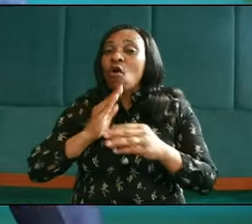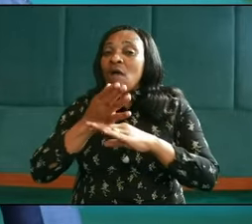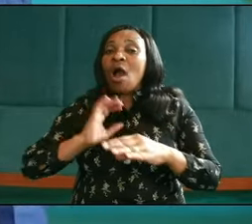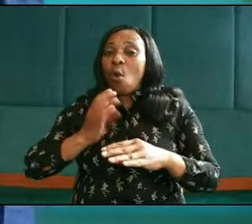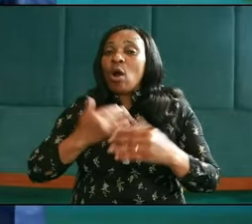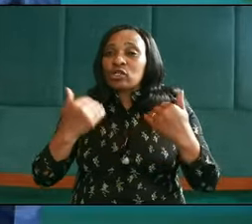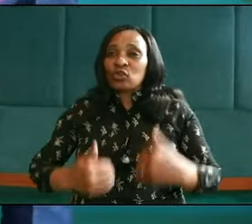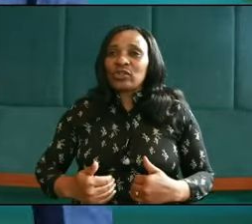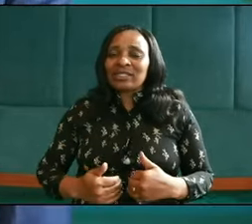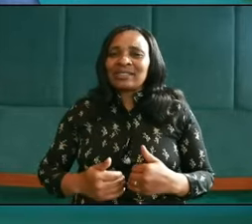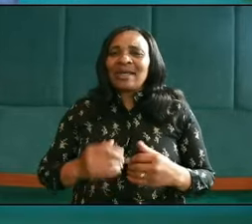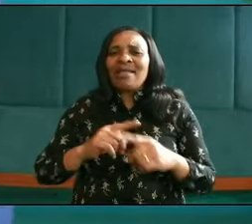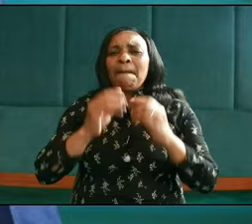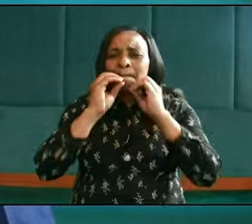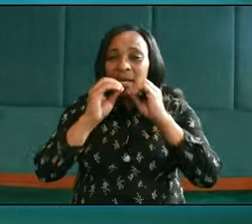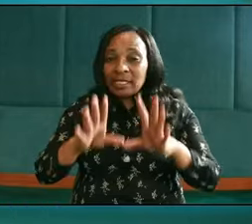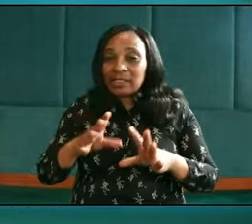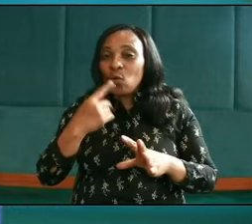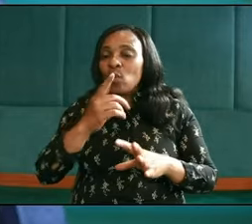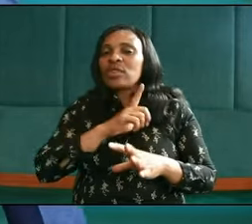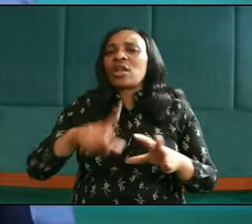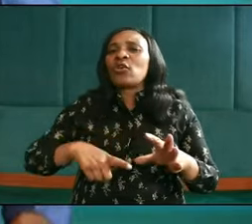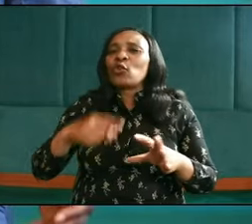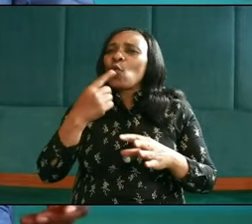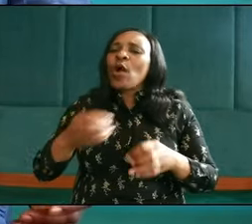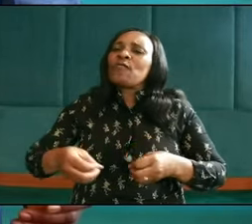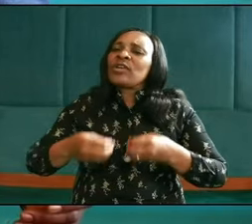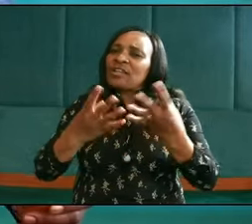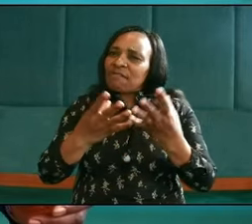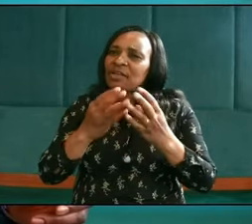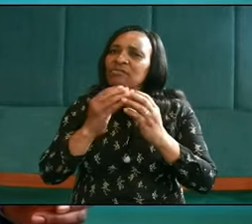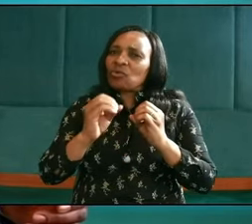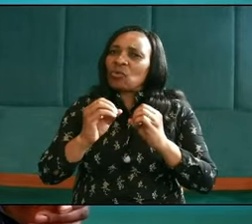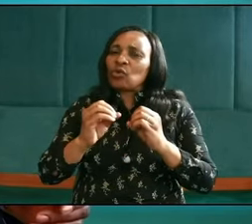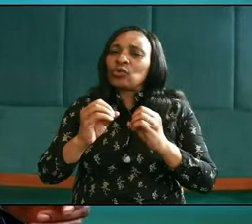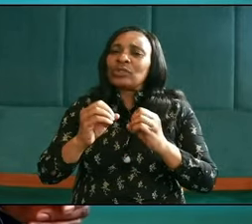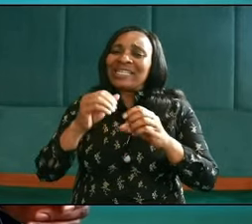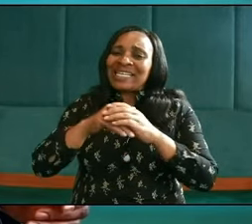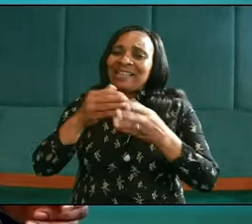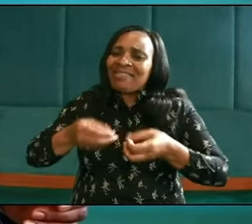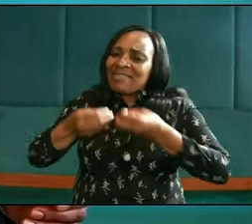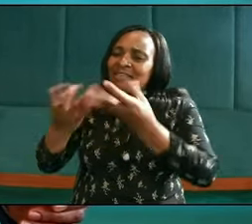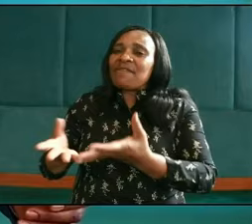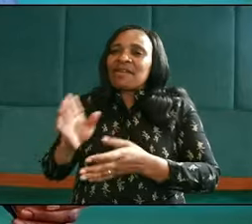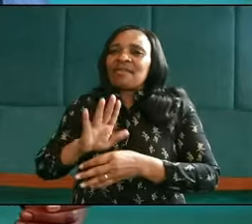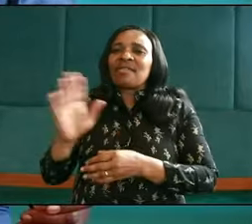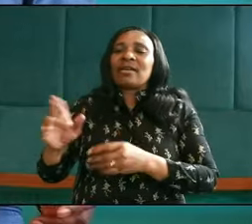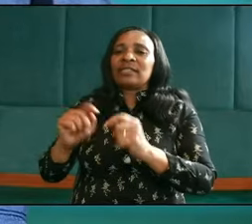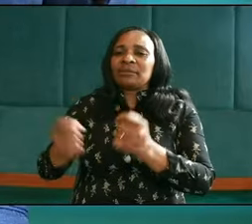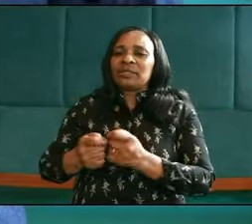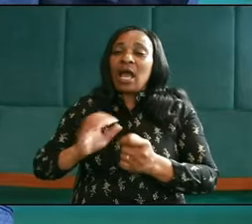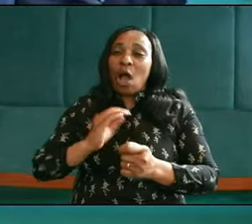Blessed be the Lord, who hath not given us as a prey to their teeth. Our